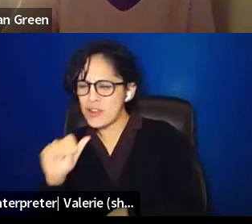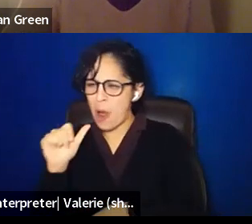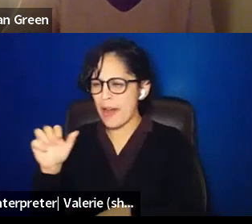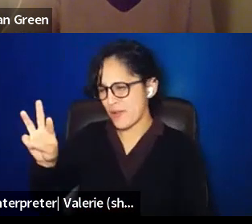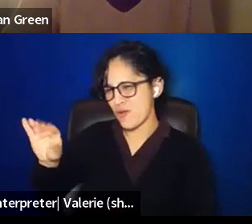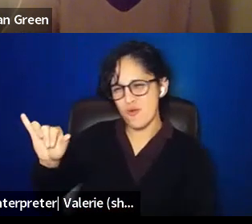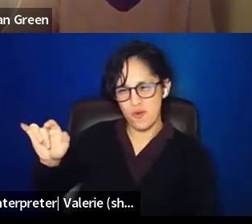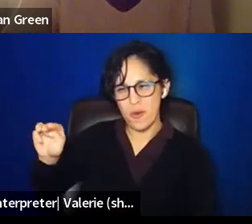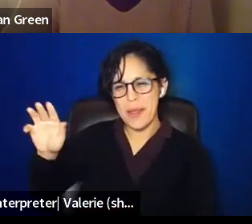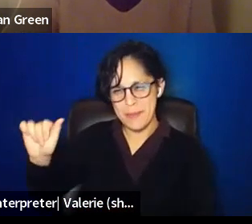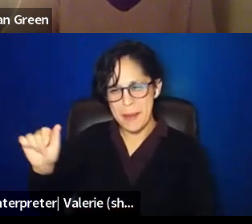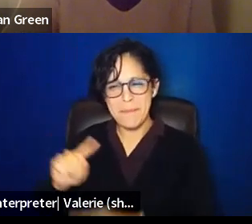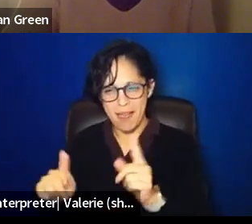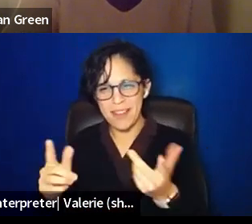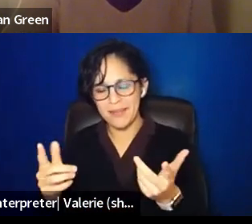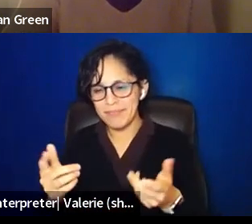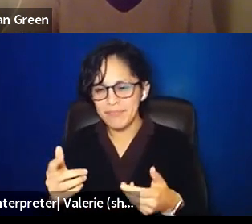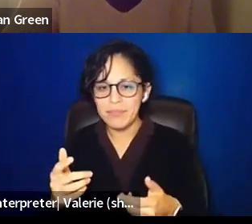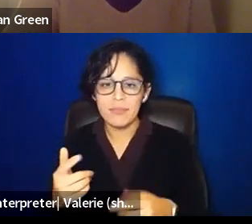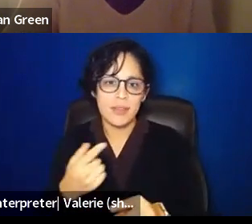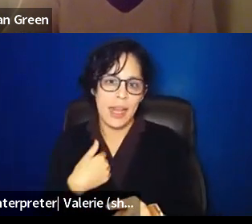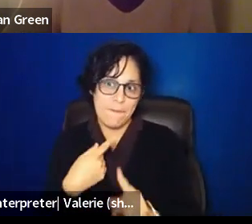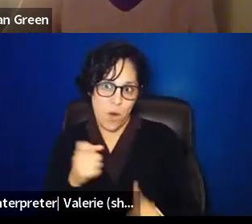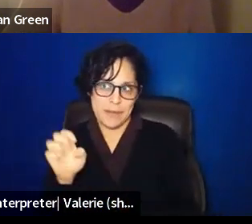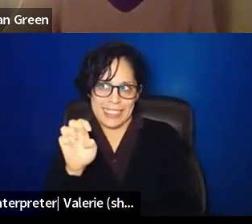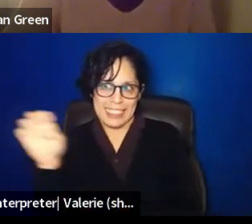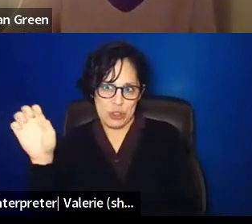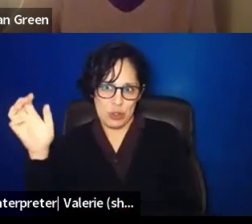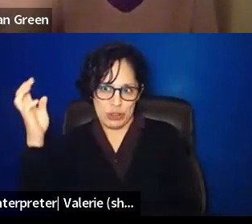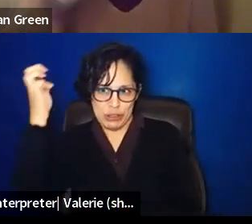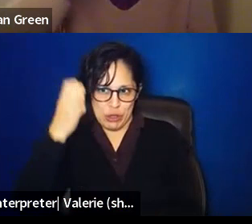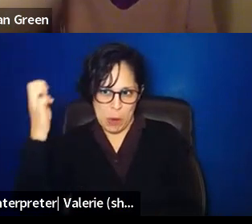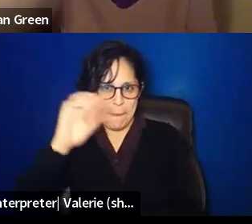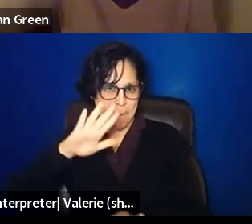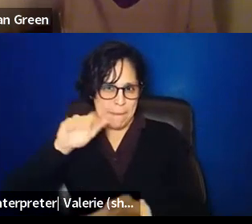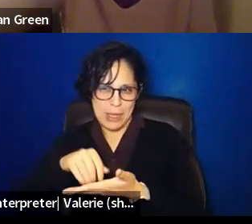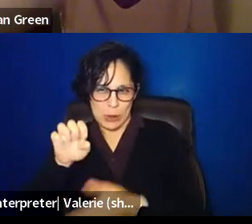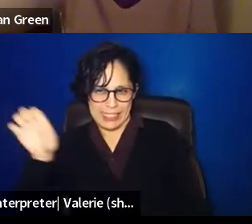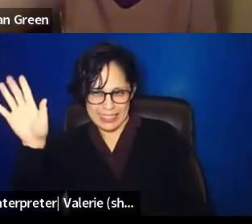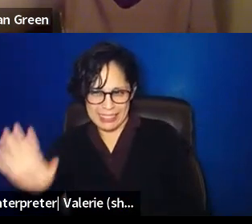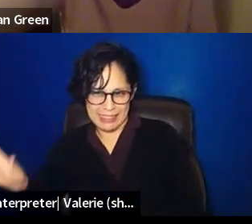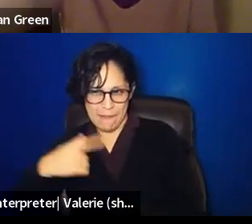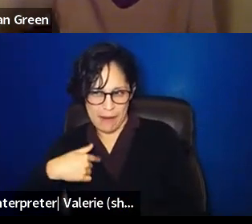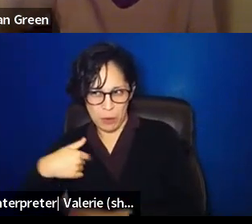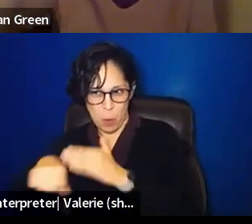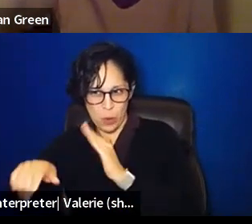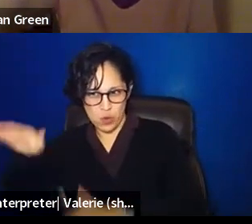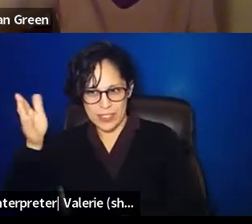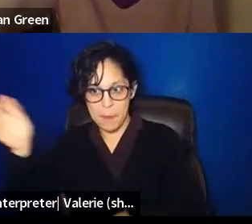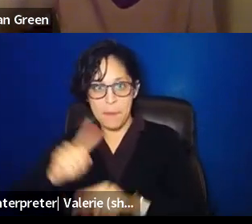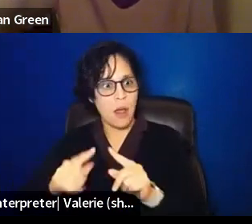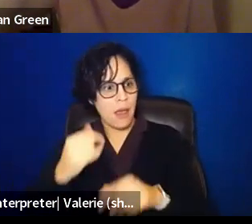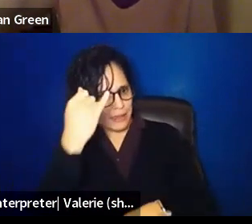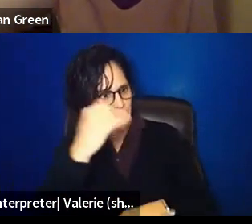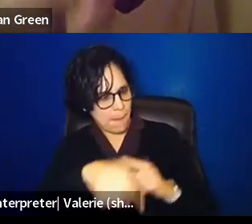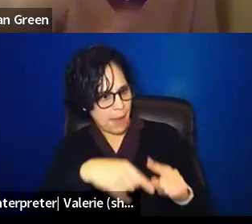And being from Eastern Europe, Middle East, the idea of that acting company was a